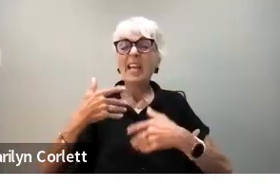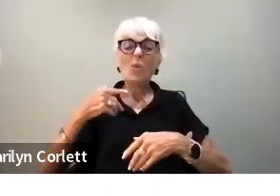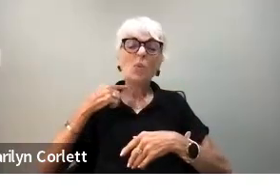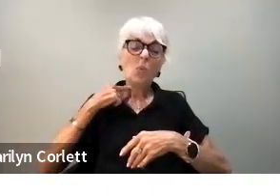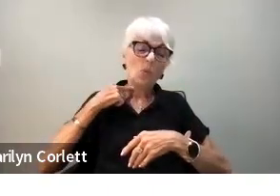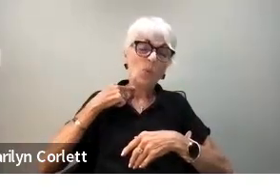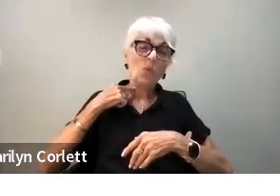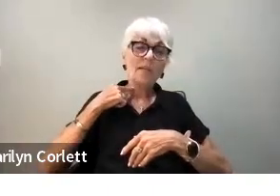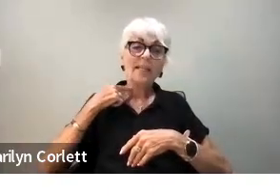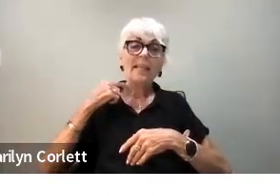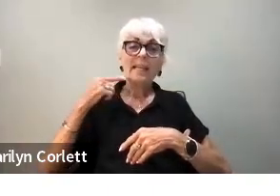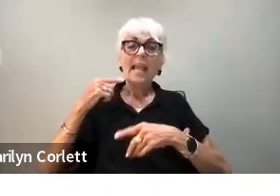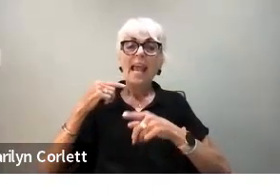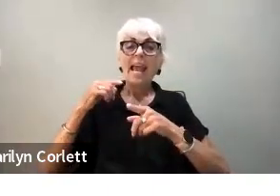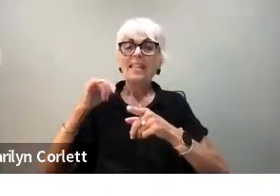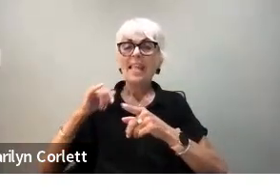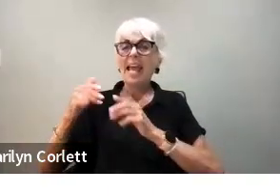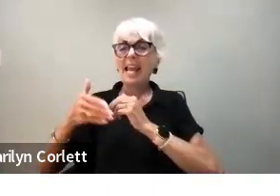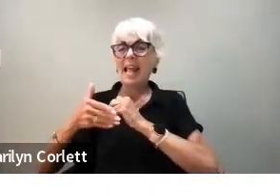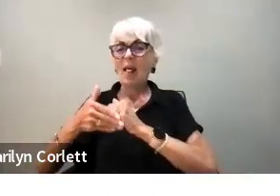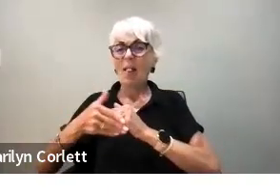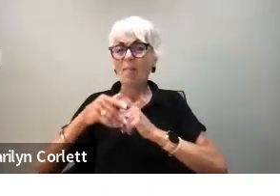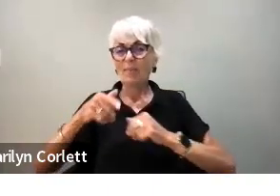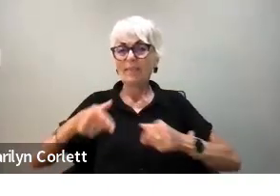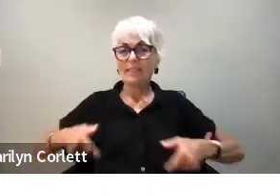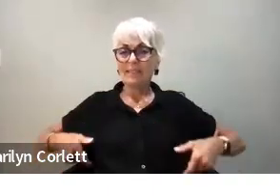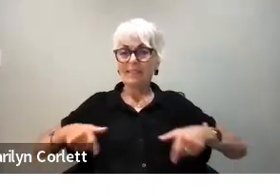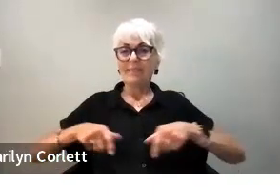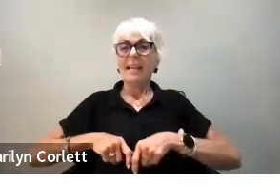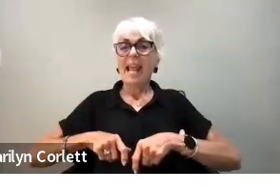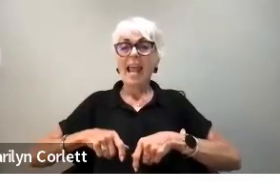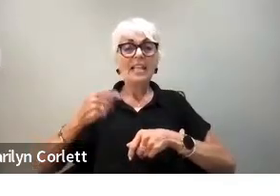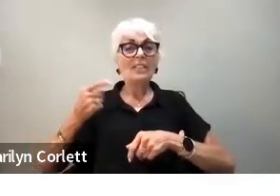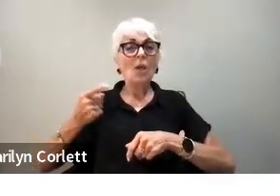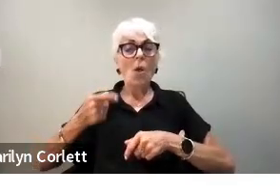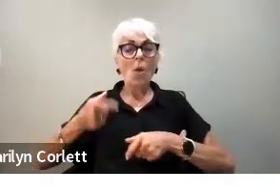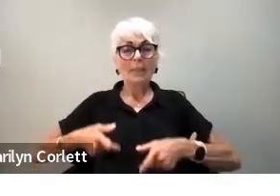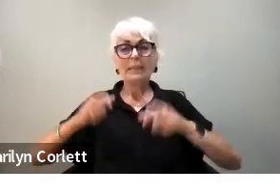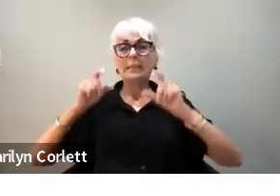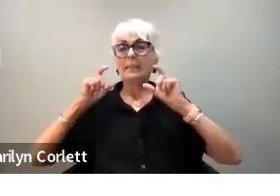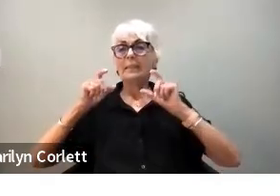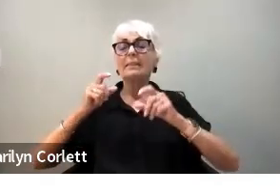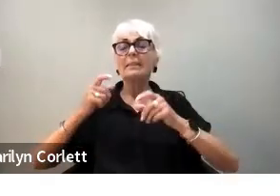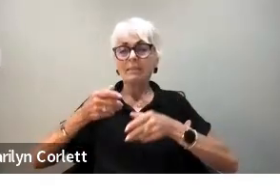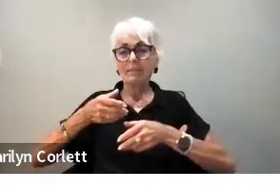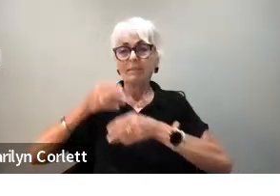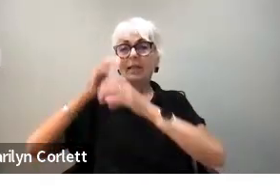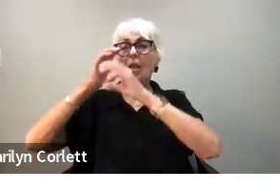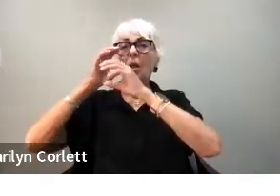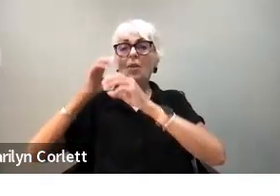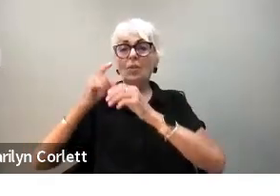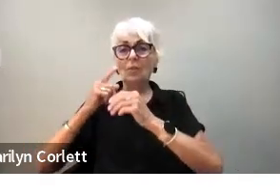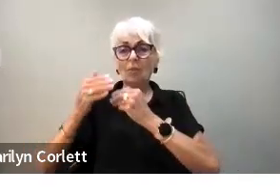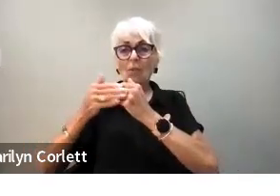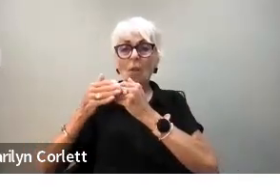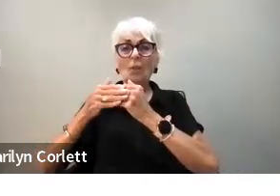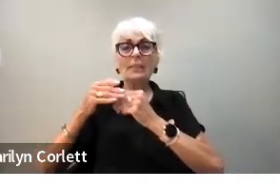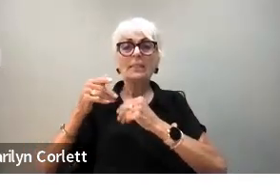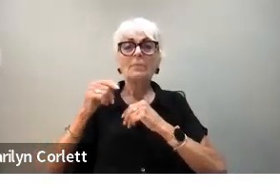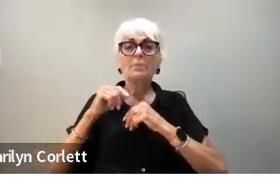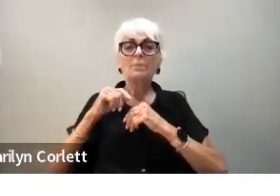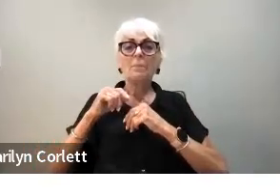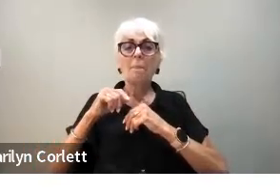kind of disperses that weight for you. And then they're always close to you. Then there's monoculars that are